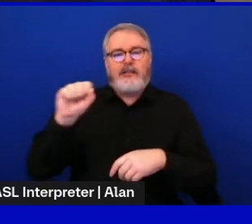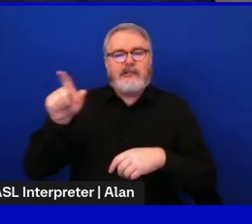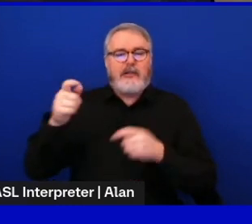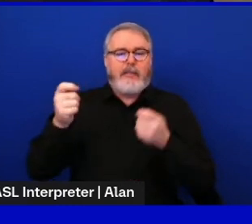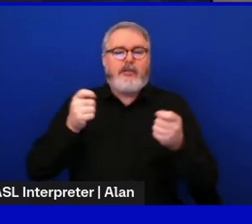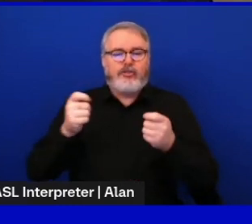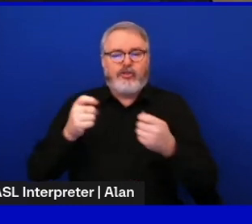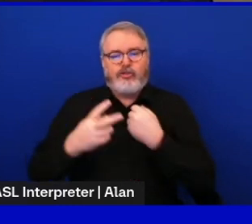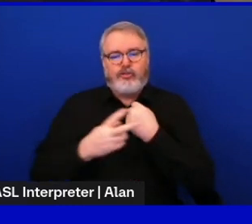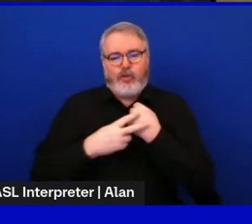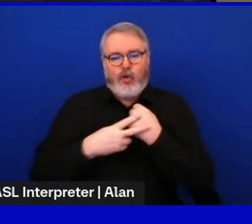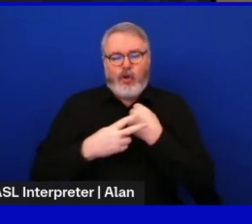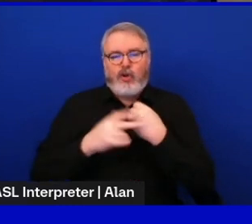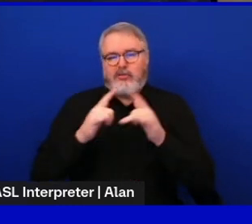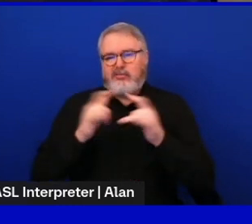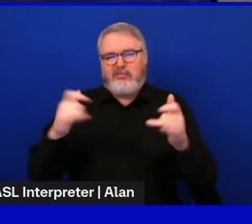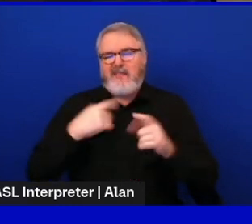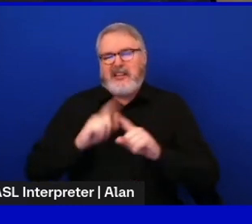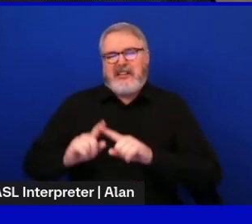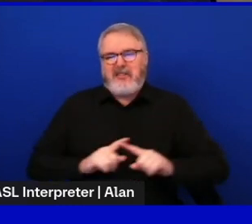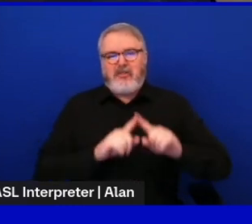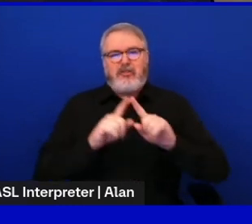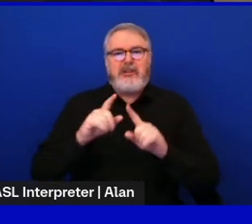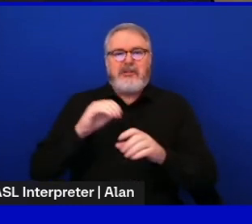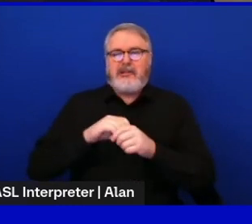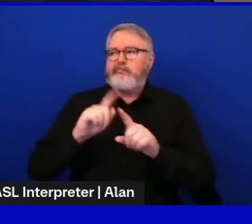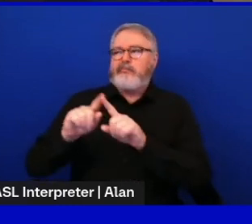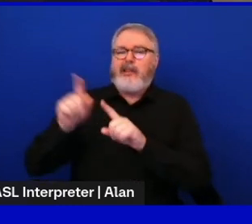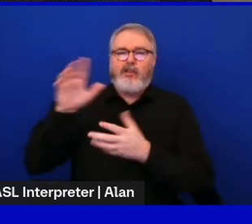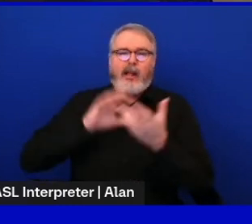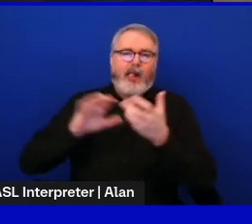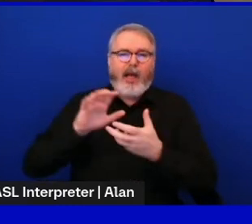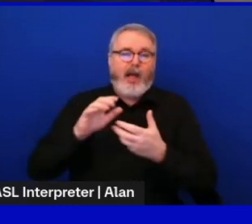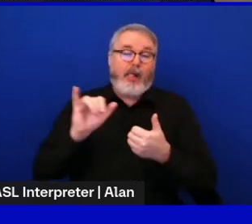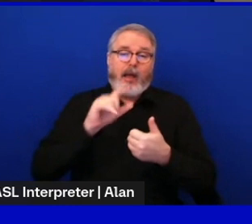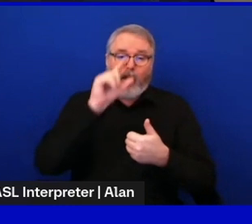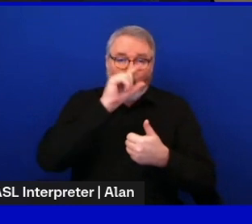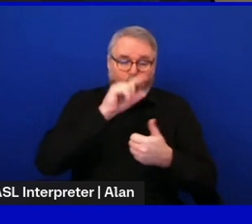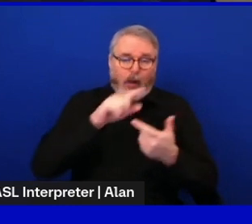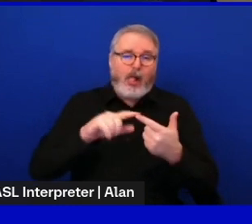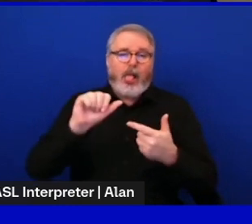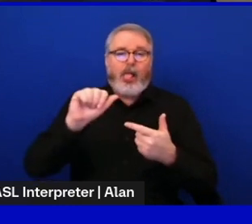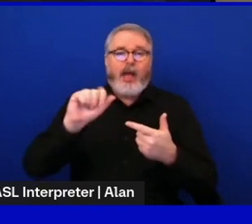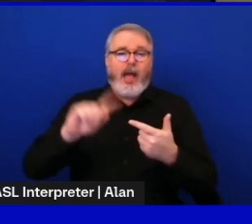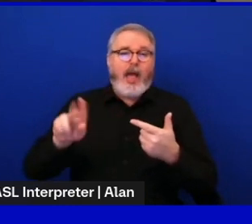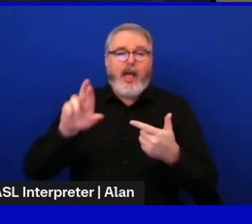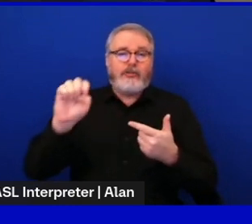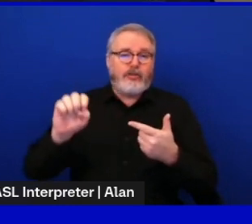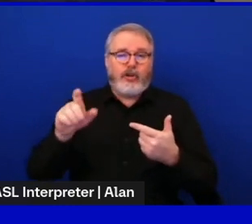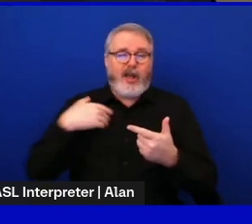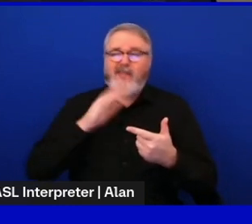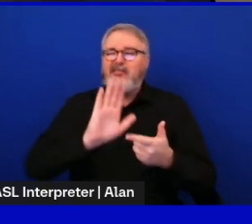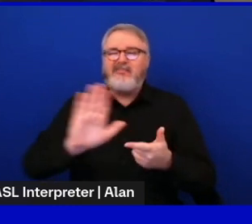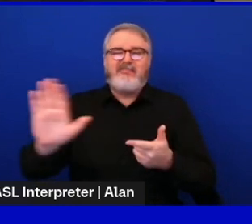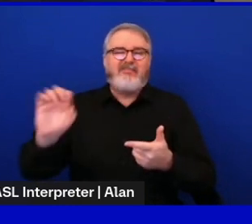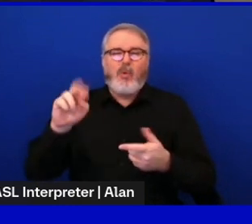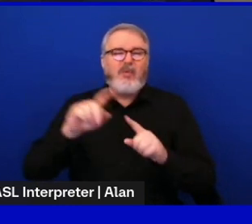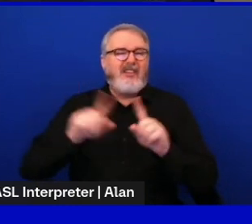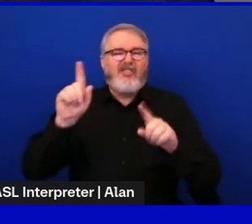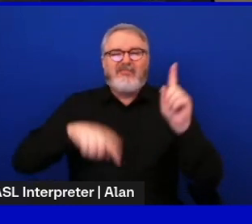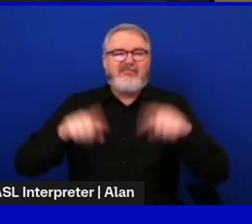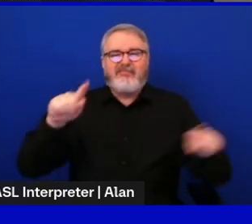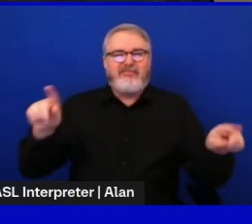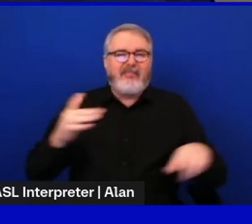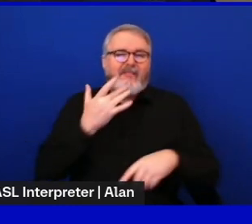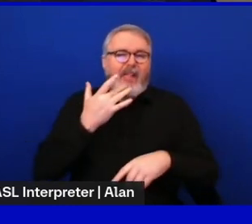solutions in other major cloud providers as well, such as Google or Azure. they would have their own flavor